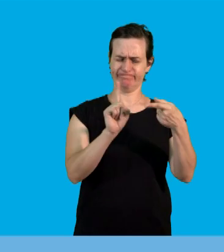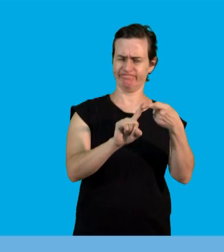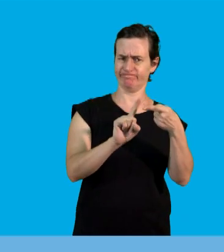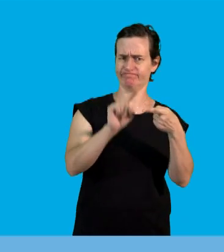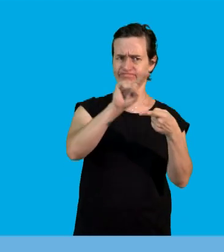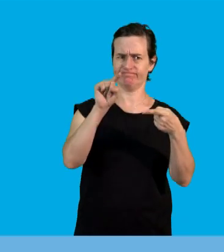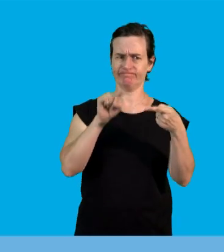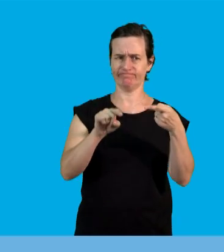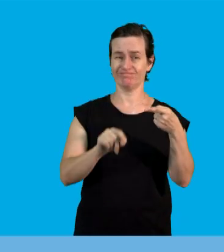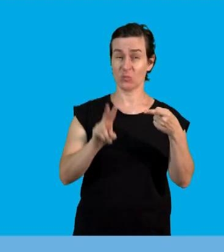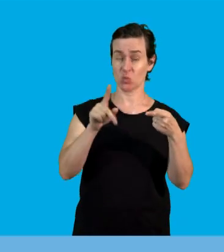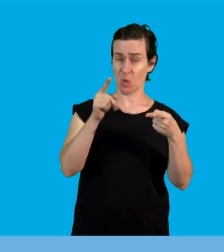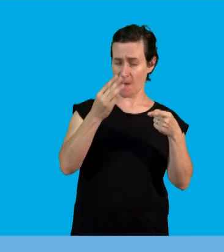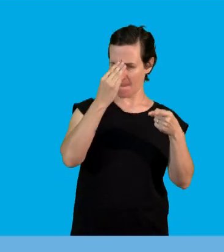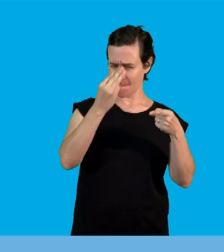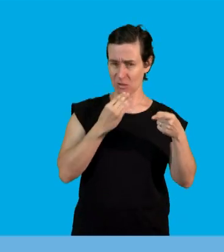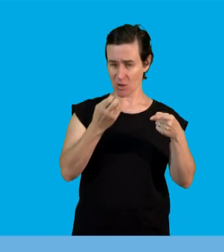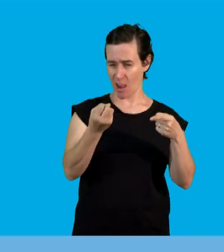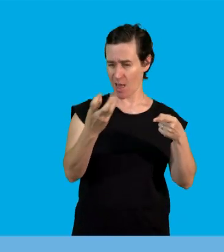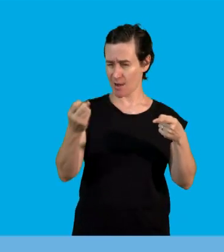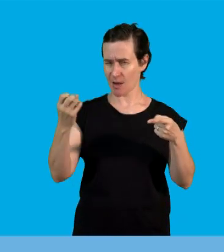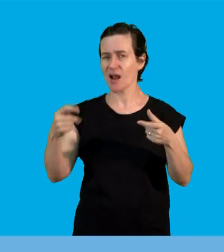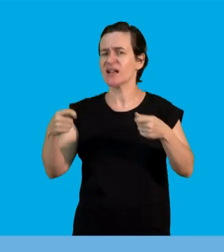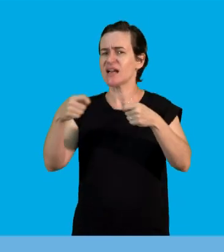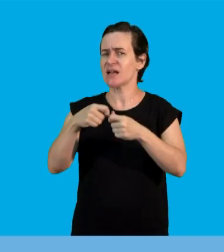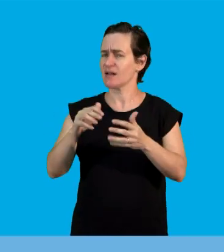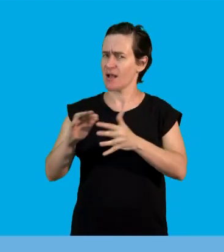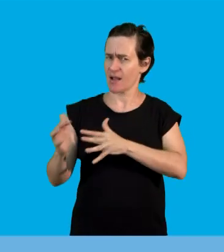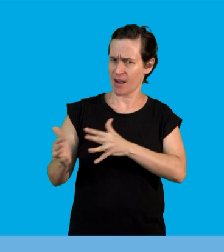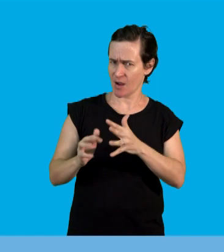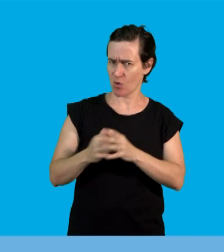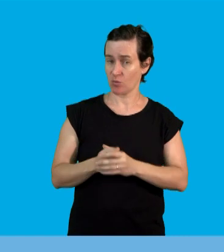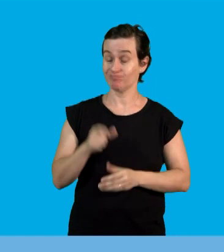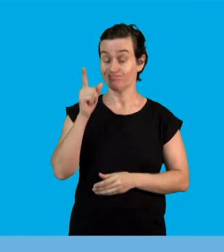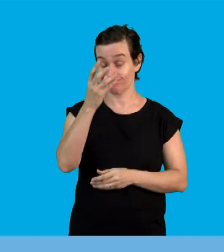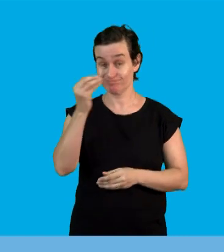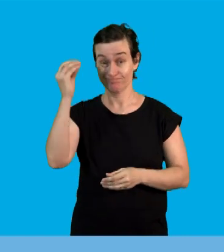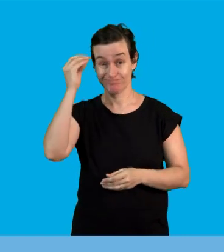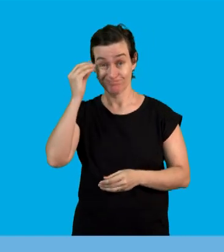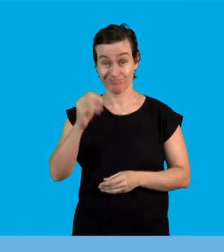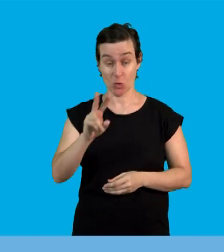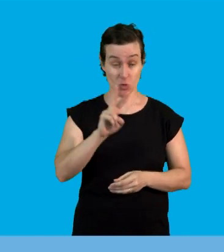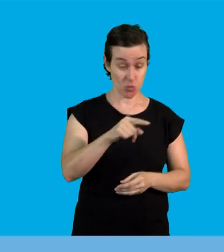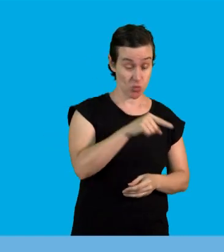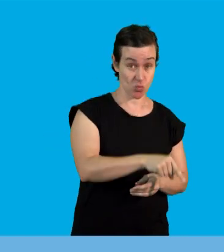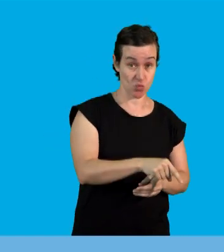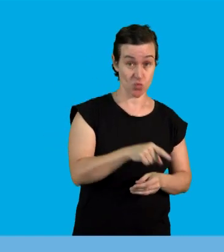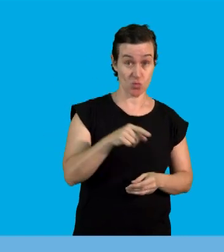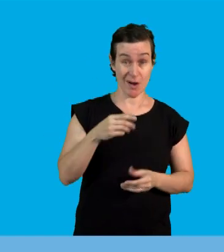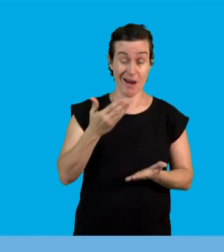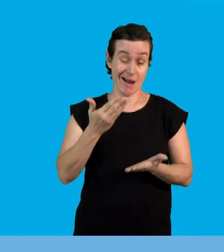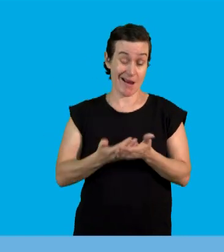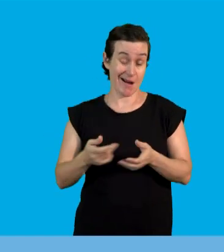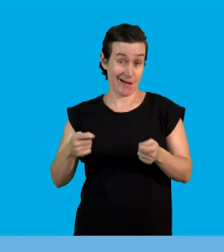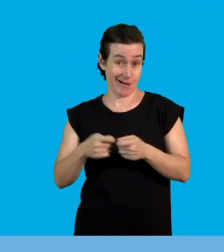says, how are the light bulbs in this circuit connected? So we need to remember that there are two types of connections. The circuit and the light